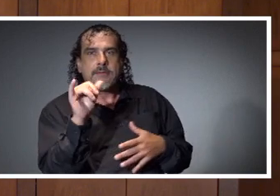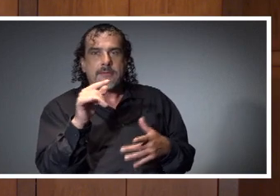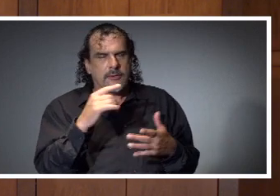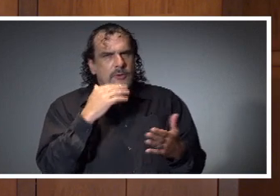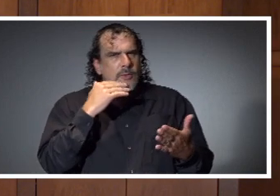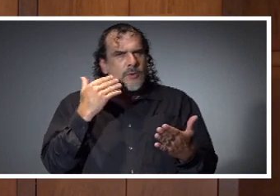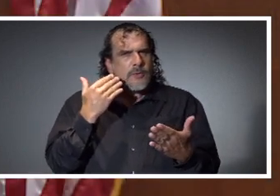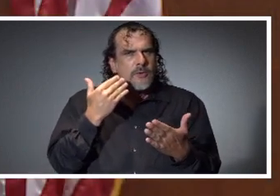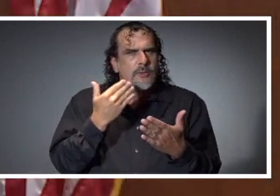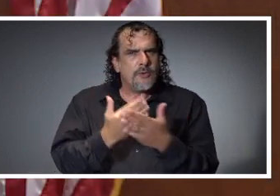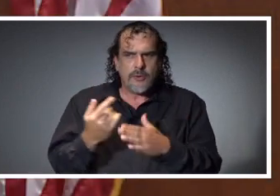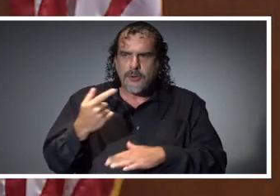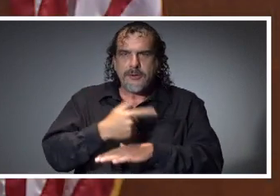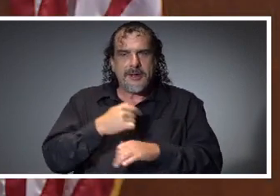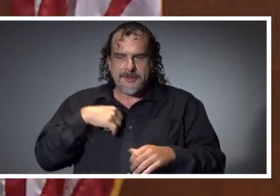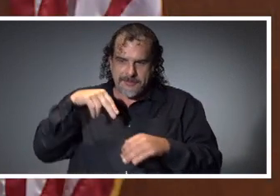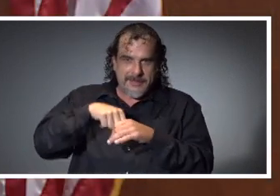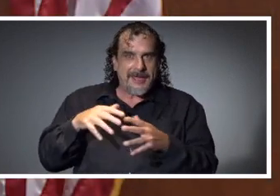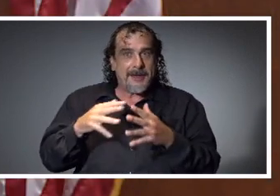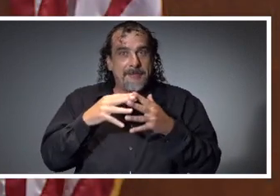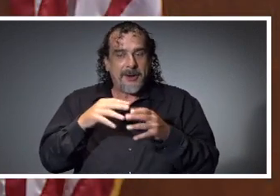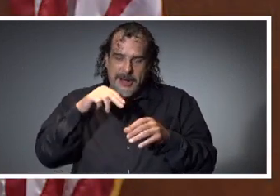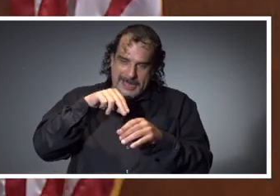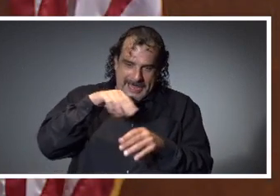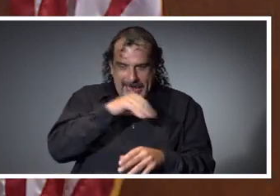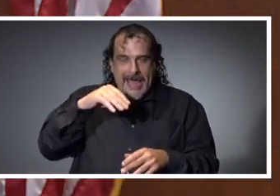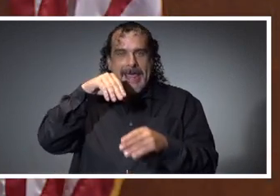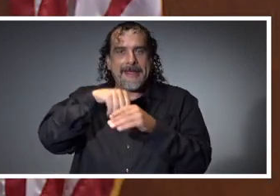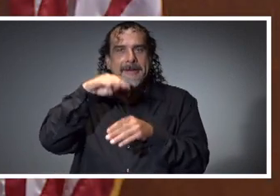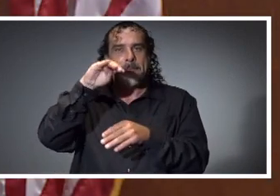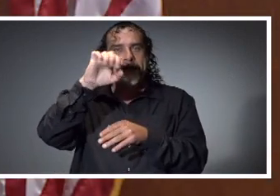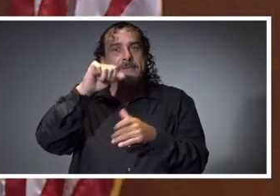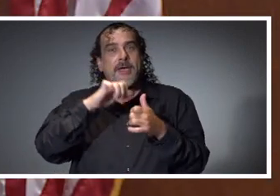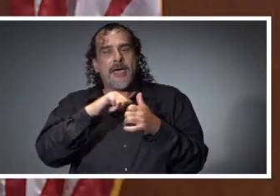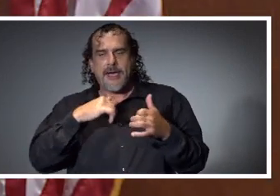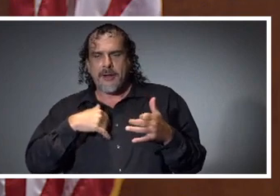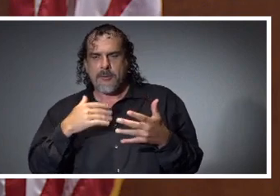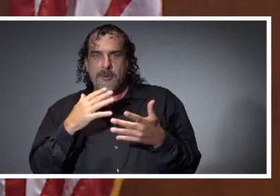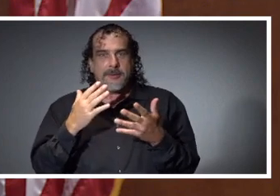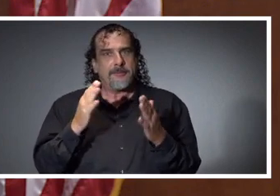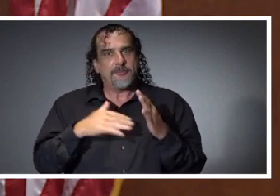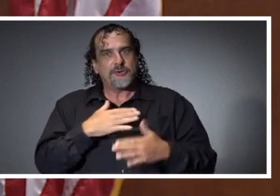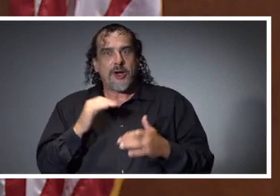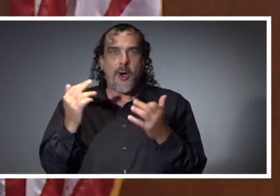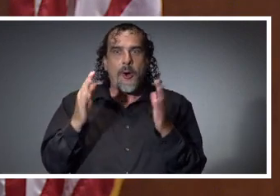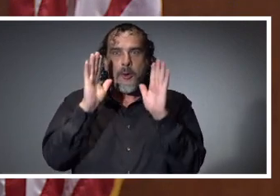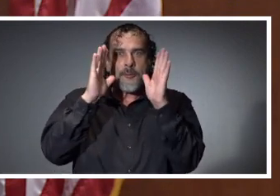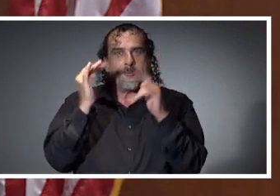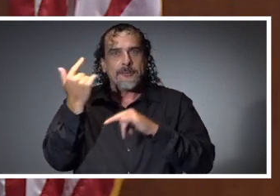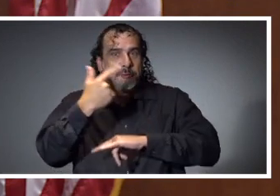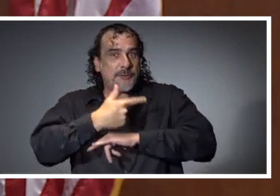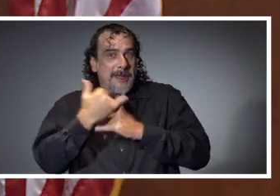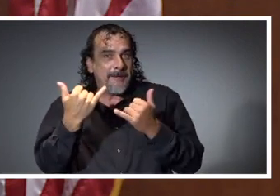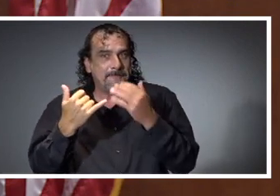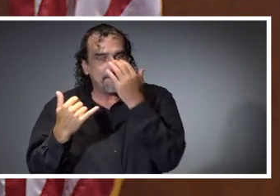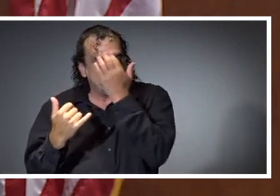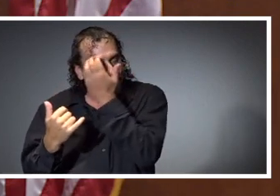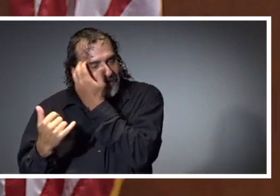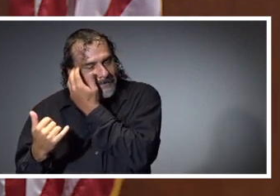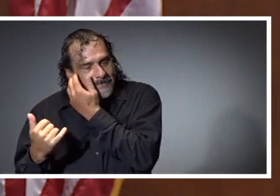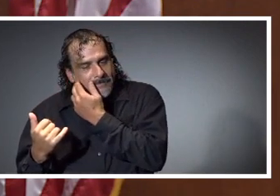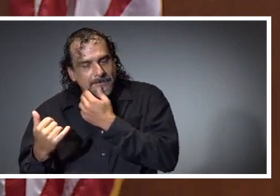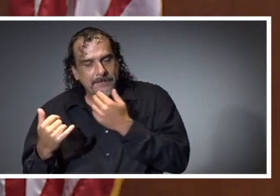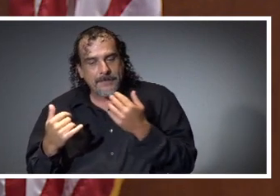to be an American, a good day to be a Mississippian, and I appreciate everyone tuning in today. We know that we had